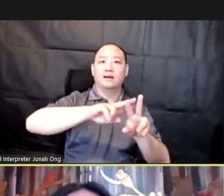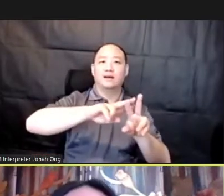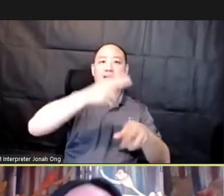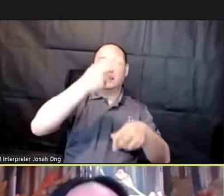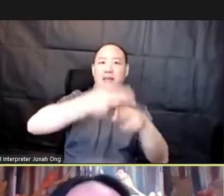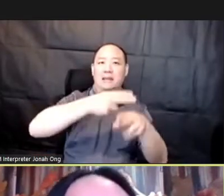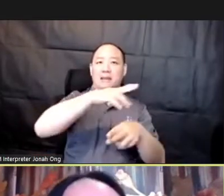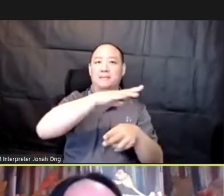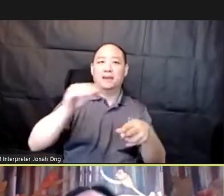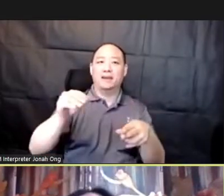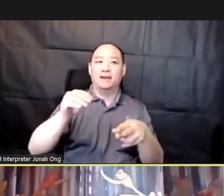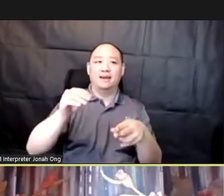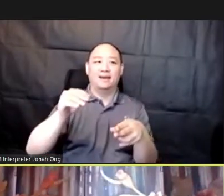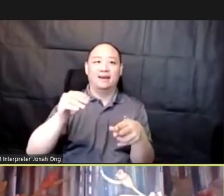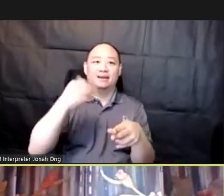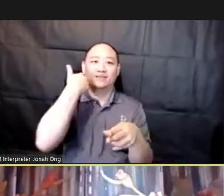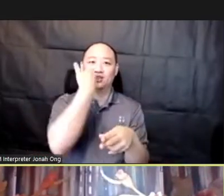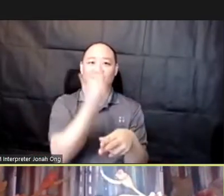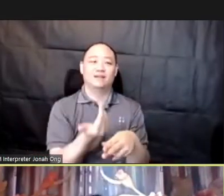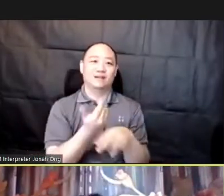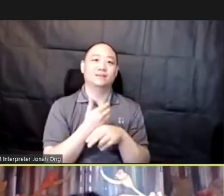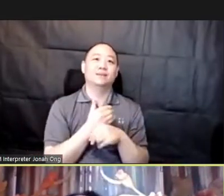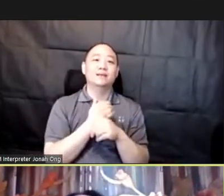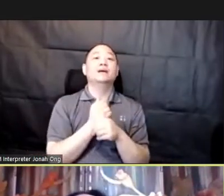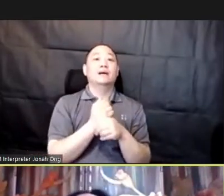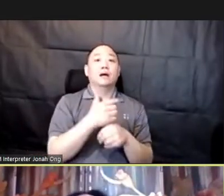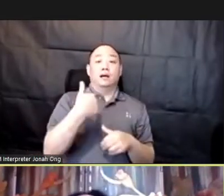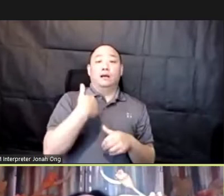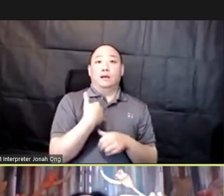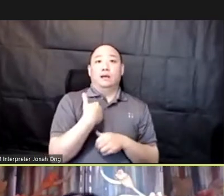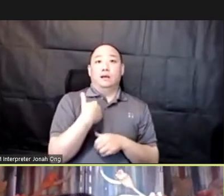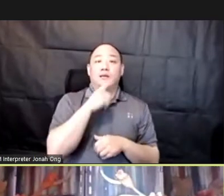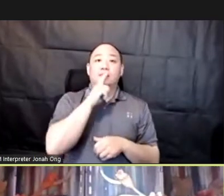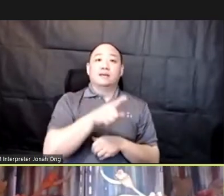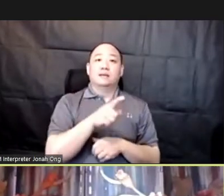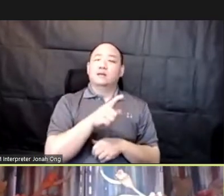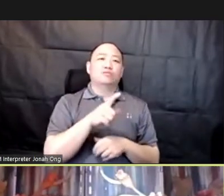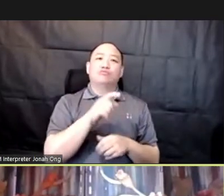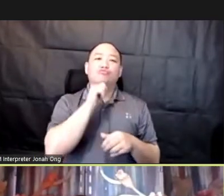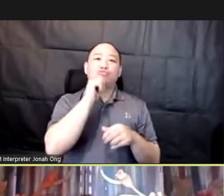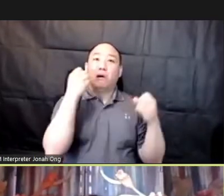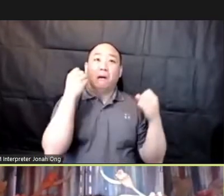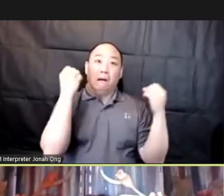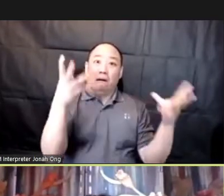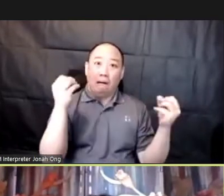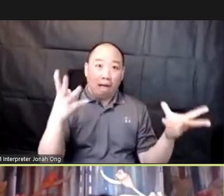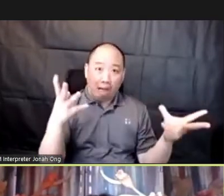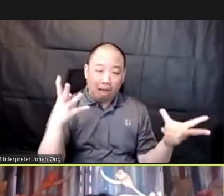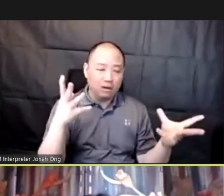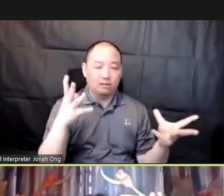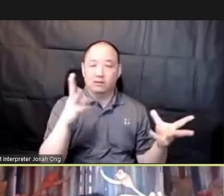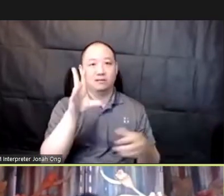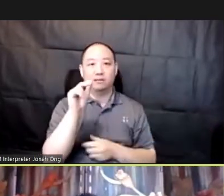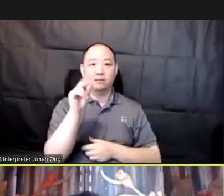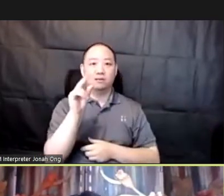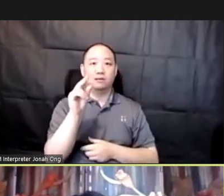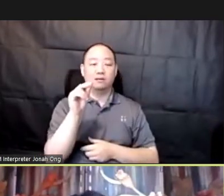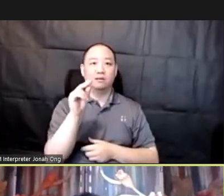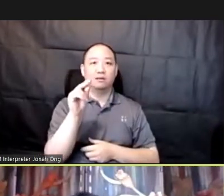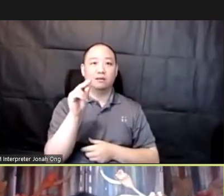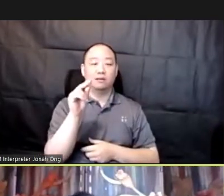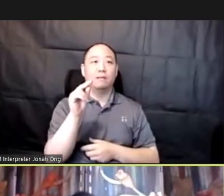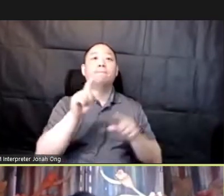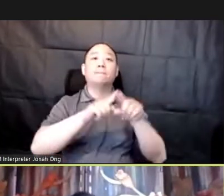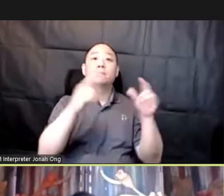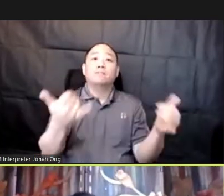afraid I don't think I can name and shame, but it's actually not a lot, because we're mostly focusing on the drafting of the policy